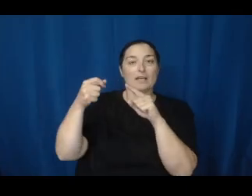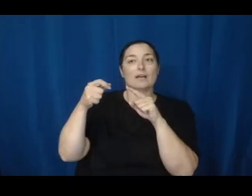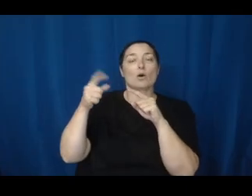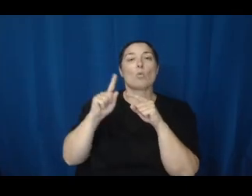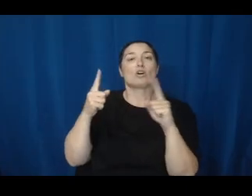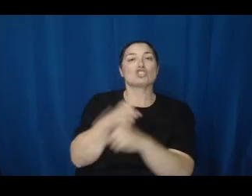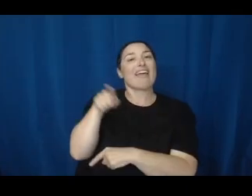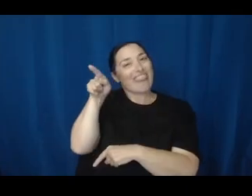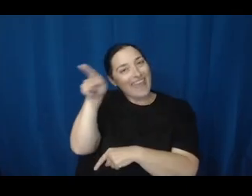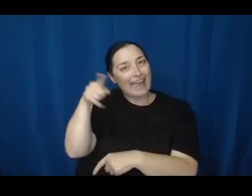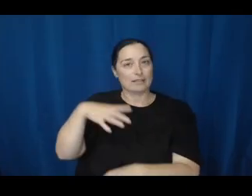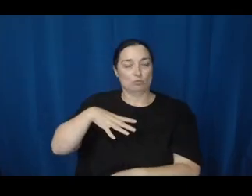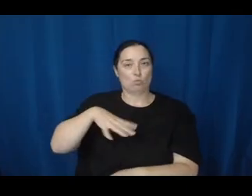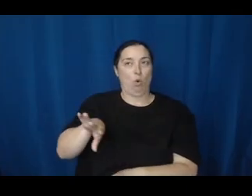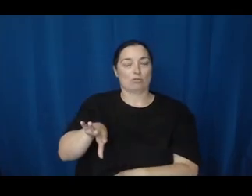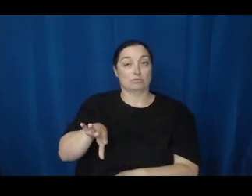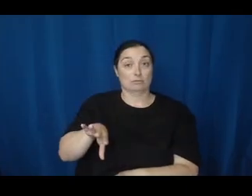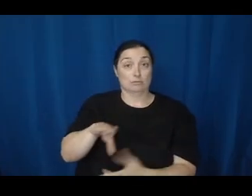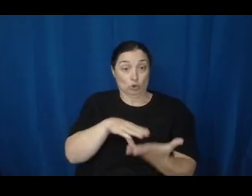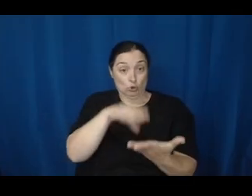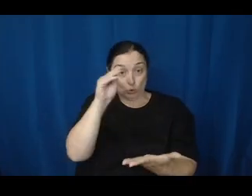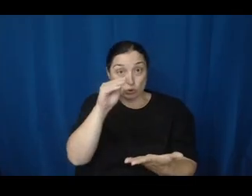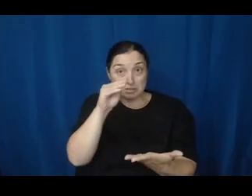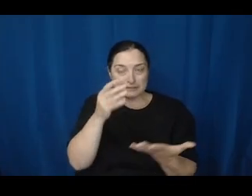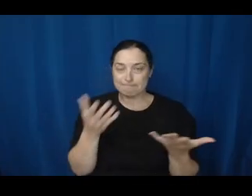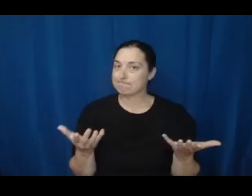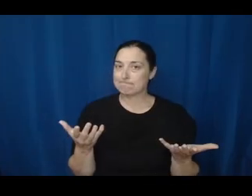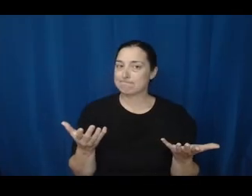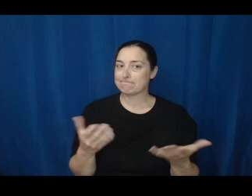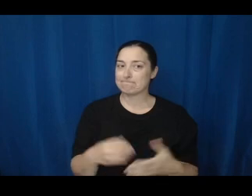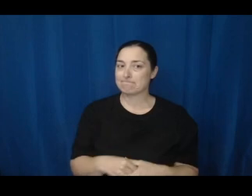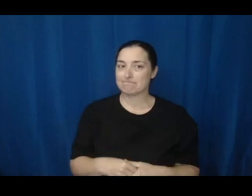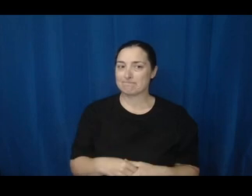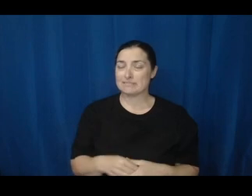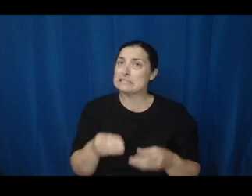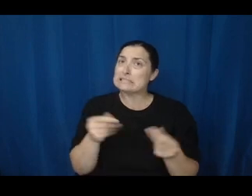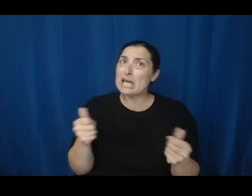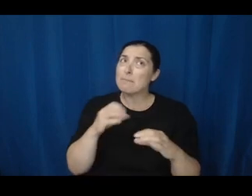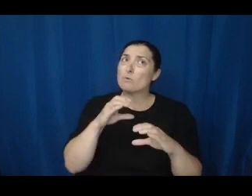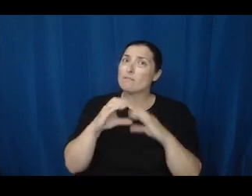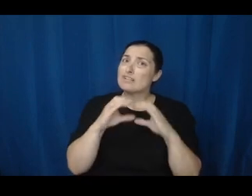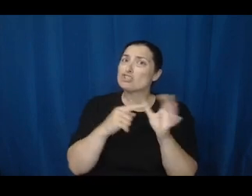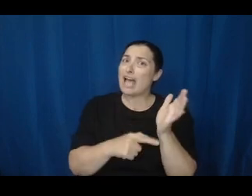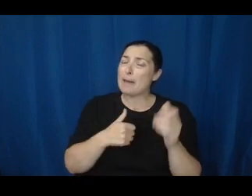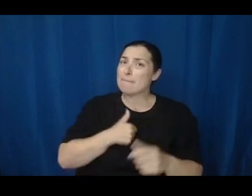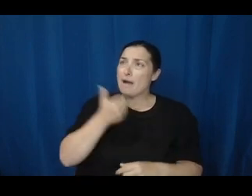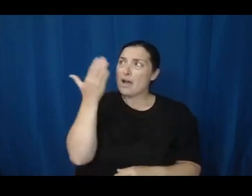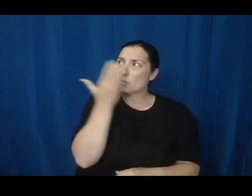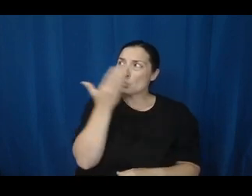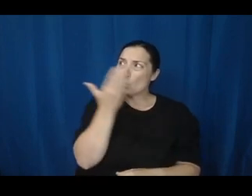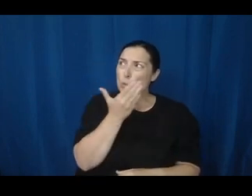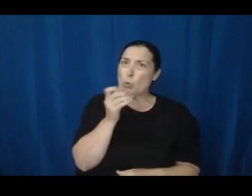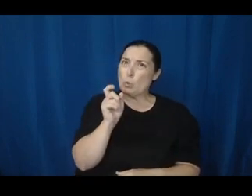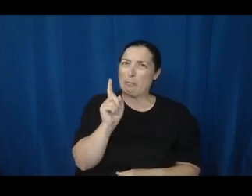happen. I know that there's been conversation with that about my school, and I don't know. I don't feel like there's